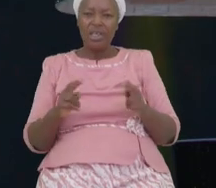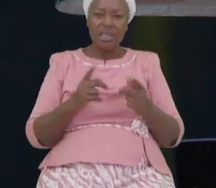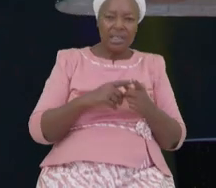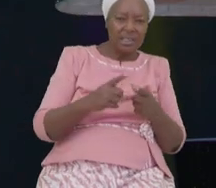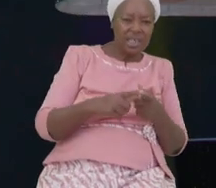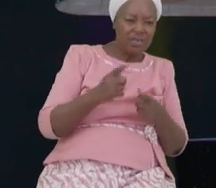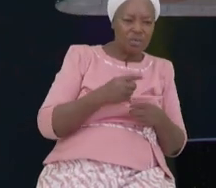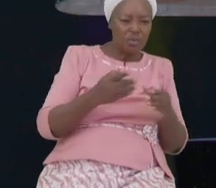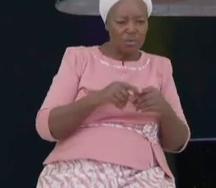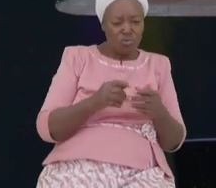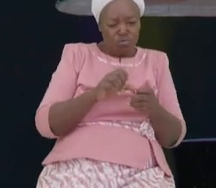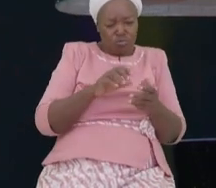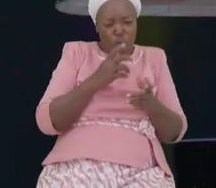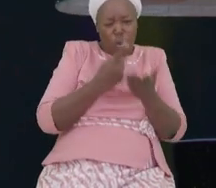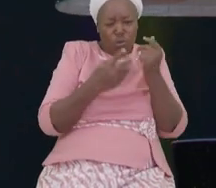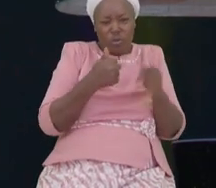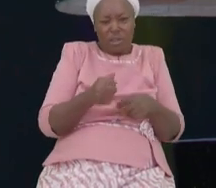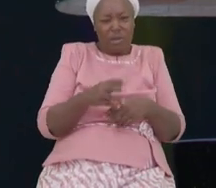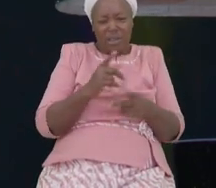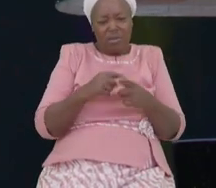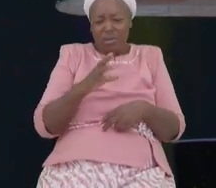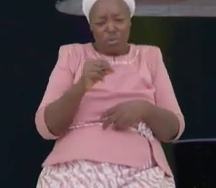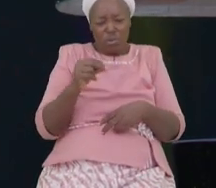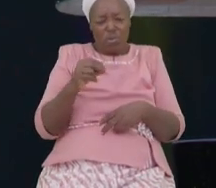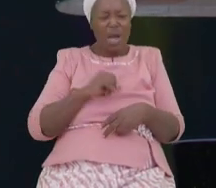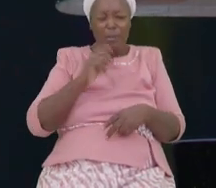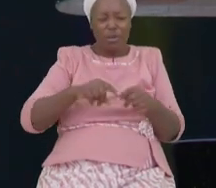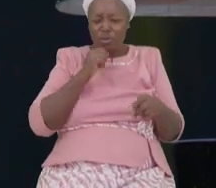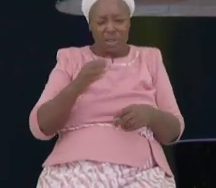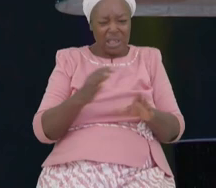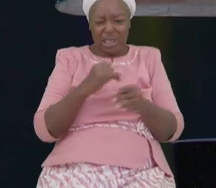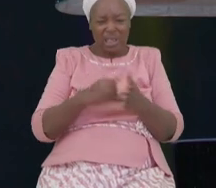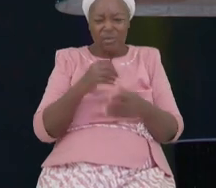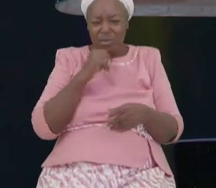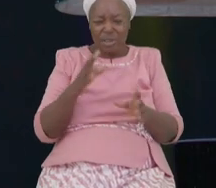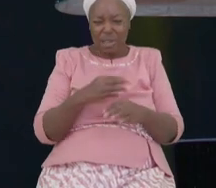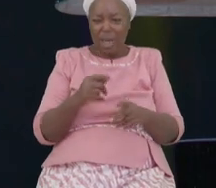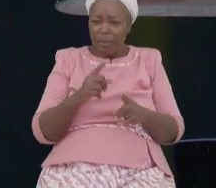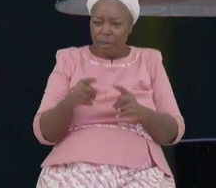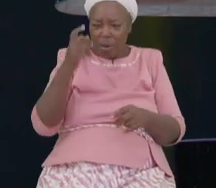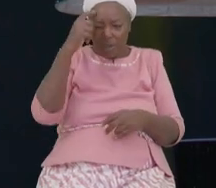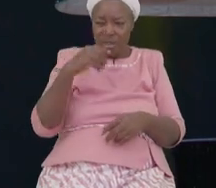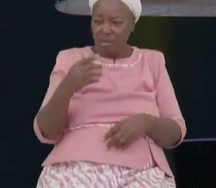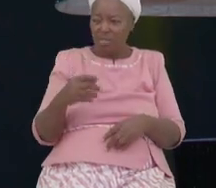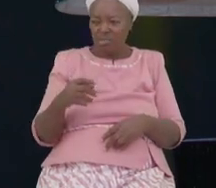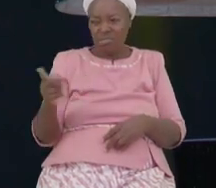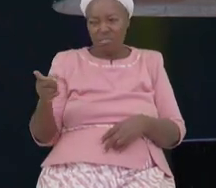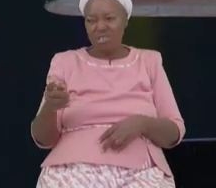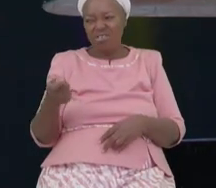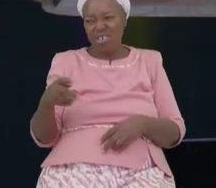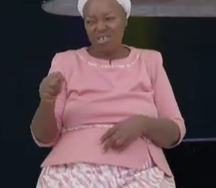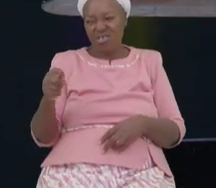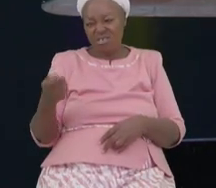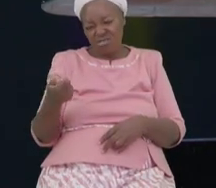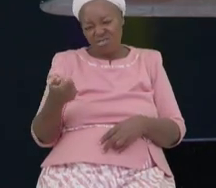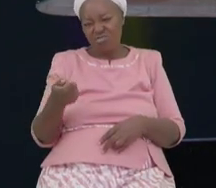and you have to hold yourself. And your mind is saying, put a little there. No, I must not do that. But you leave that